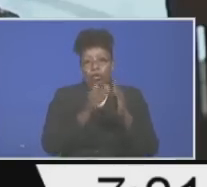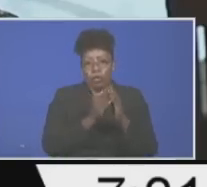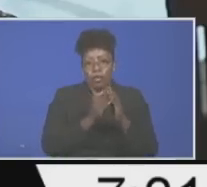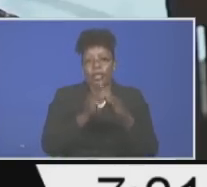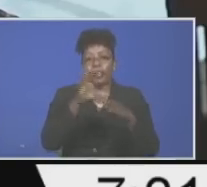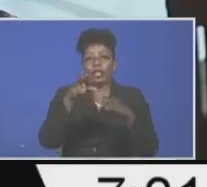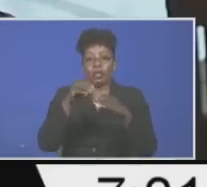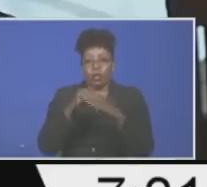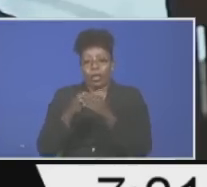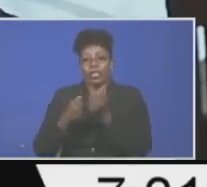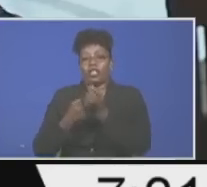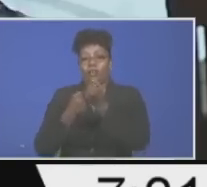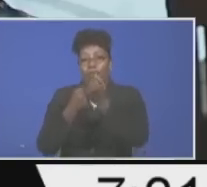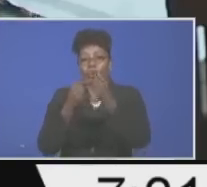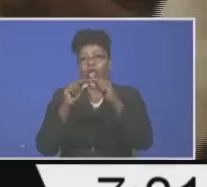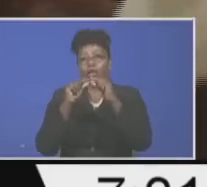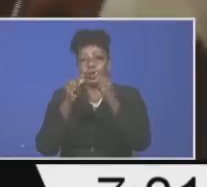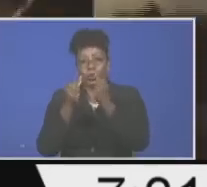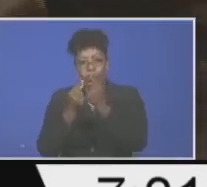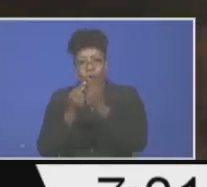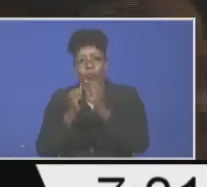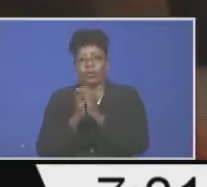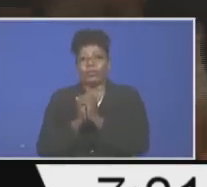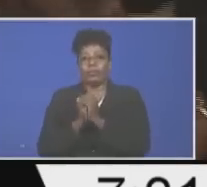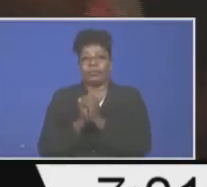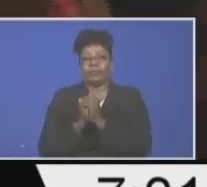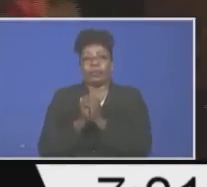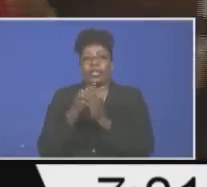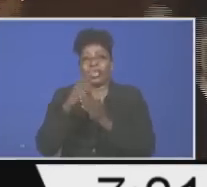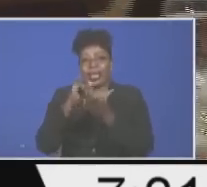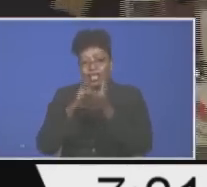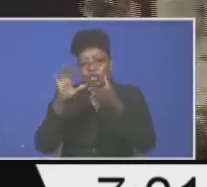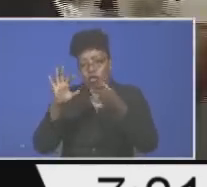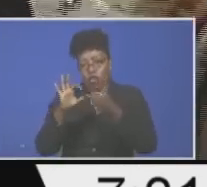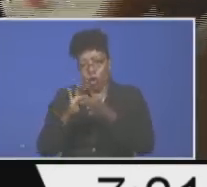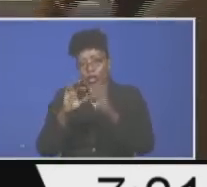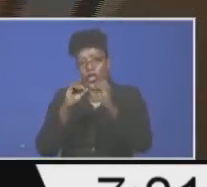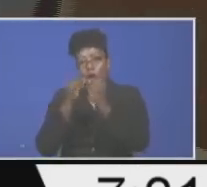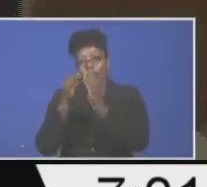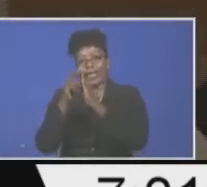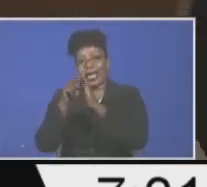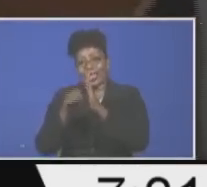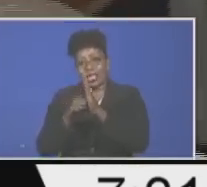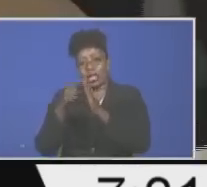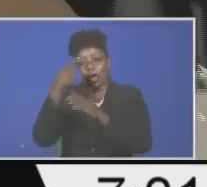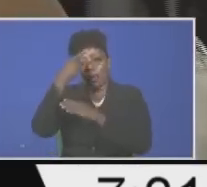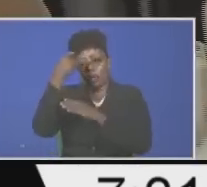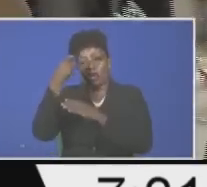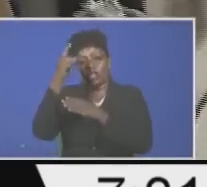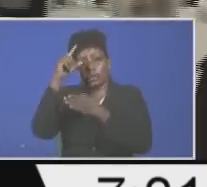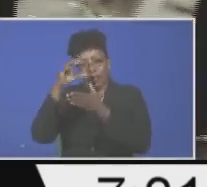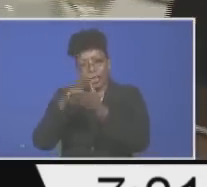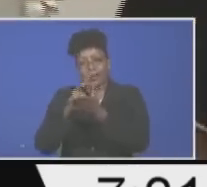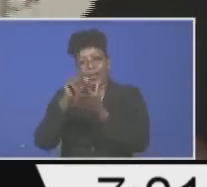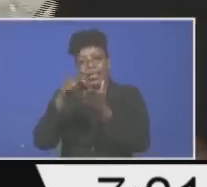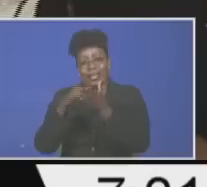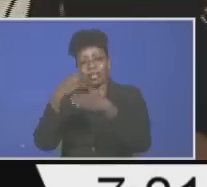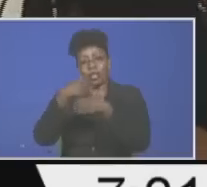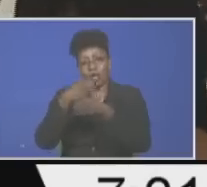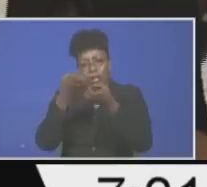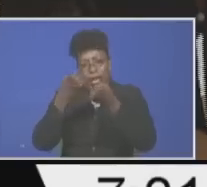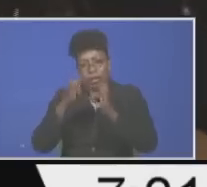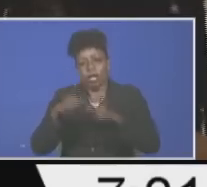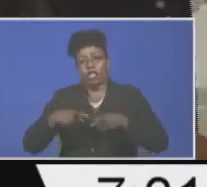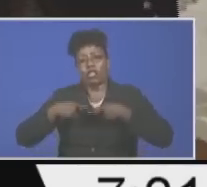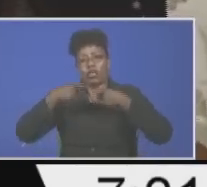come out and support the group. Edgar says she joined the organization because she believes in the cause and wants to make an effort to